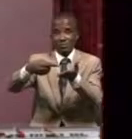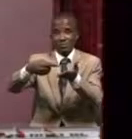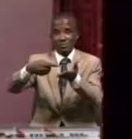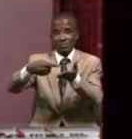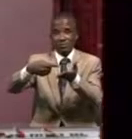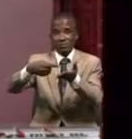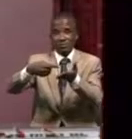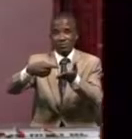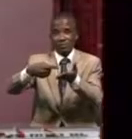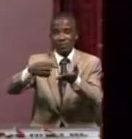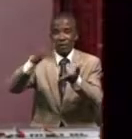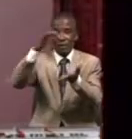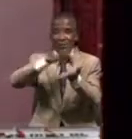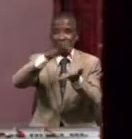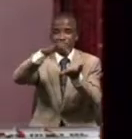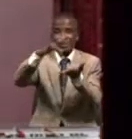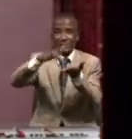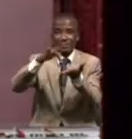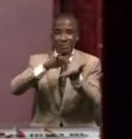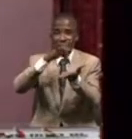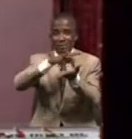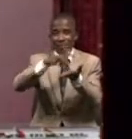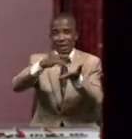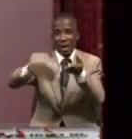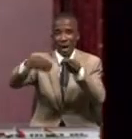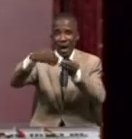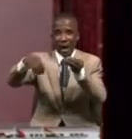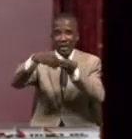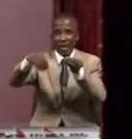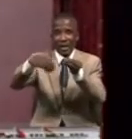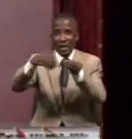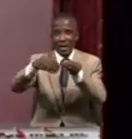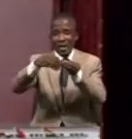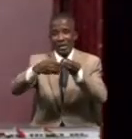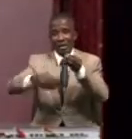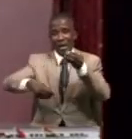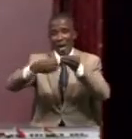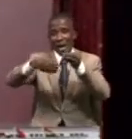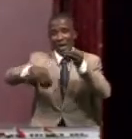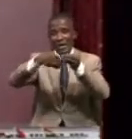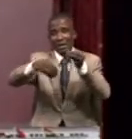and you do the addition of the actual figures,